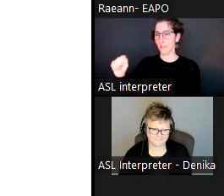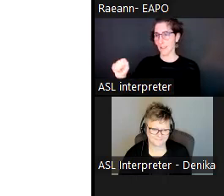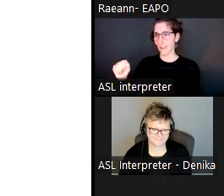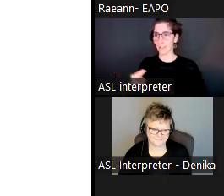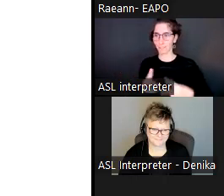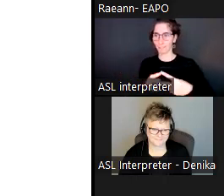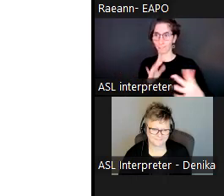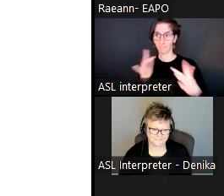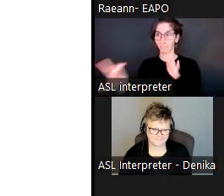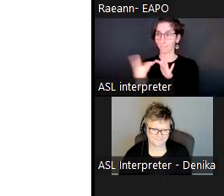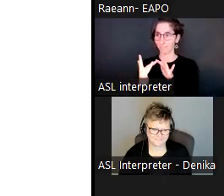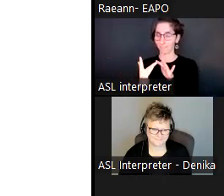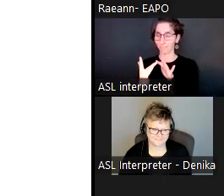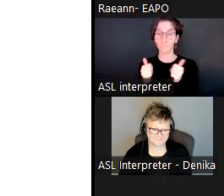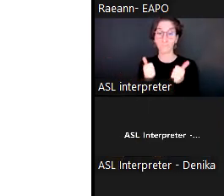Any questions?